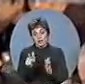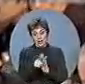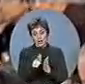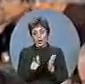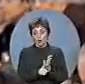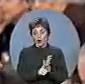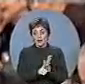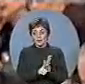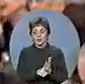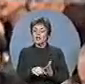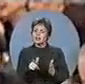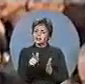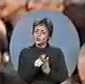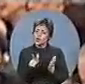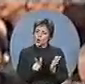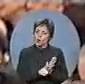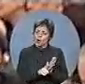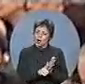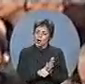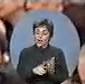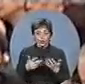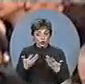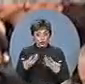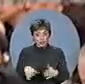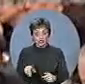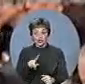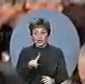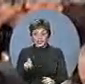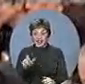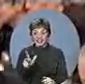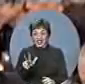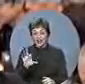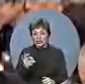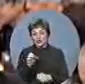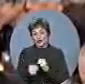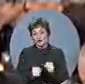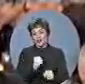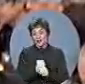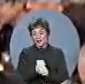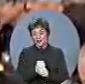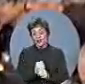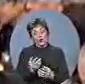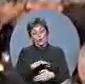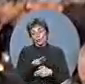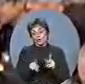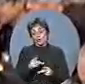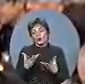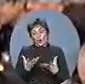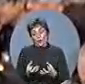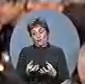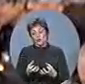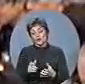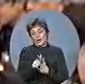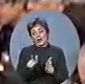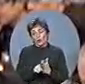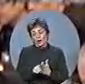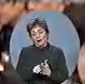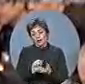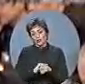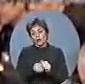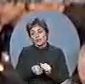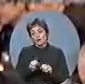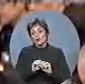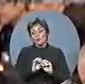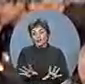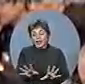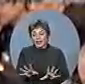it, industry wants it, fishermen want it, your unions want it. I hope, with the help of my colleagues, we'll refine